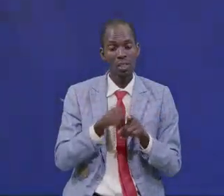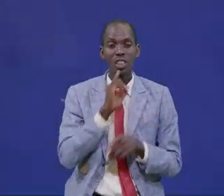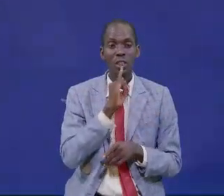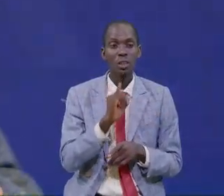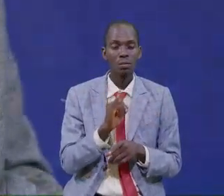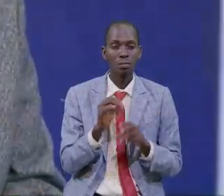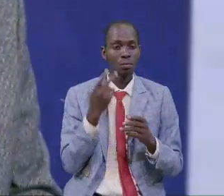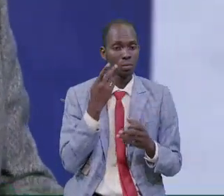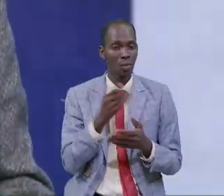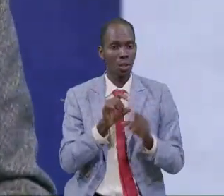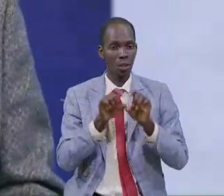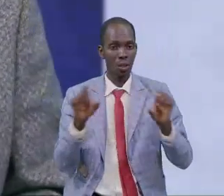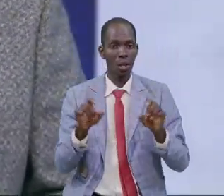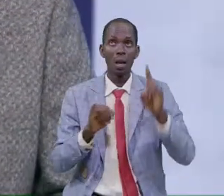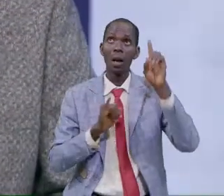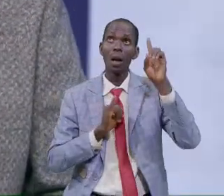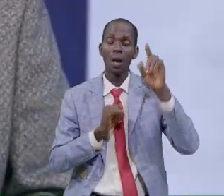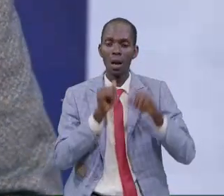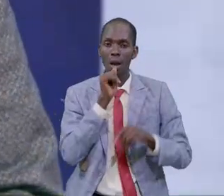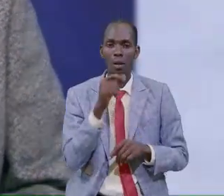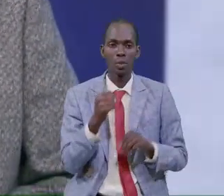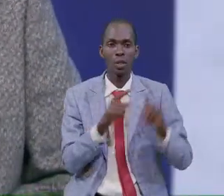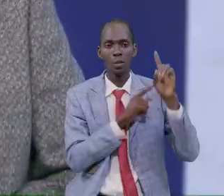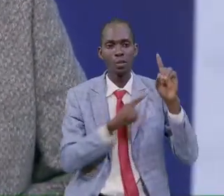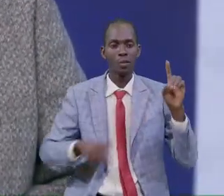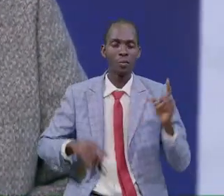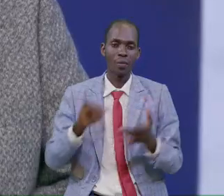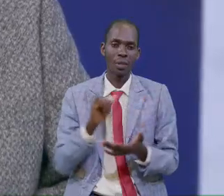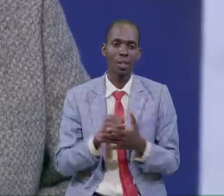Lord that healeth thee.